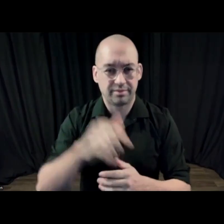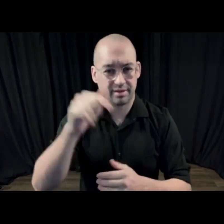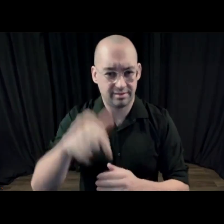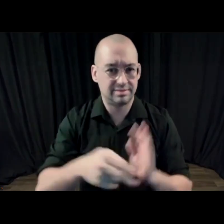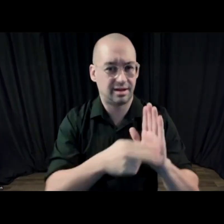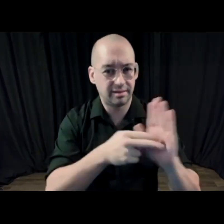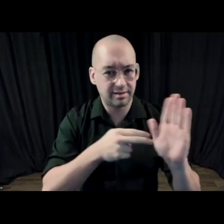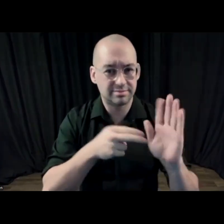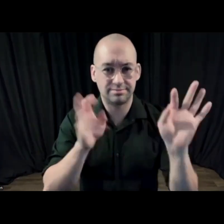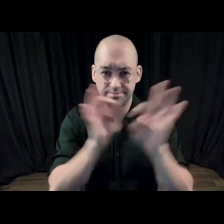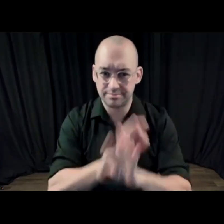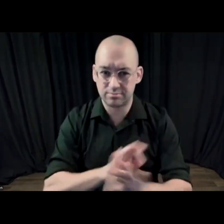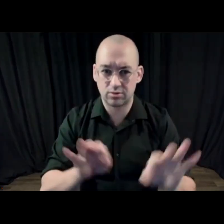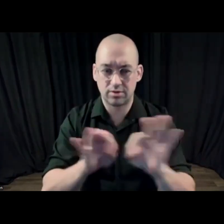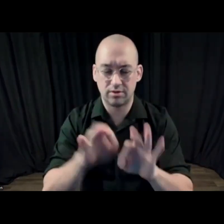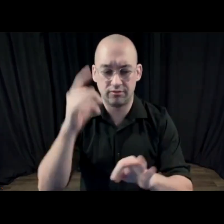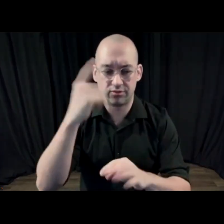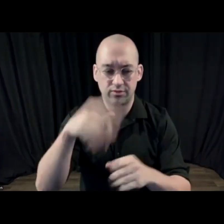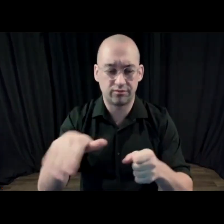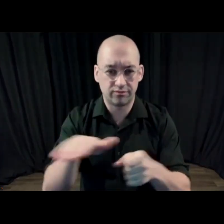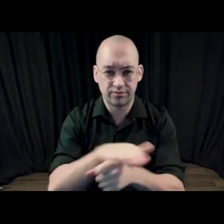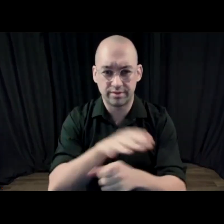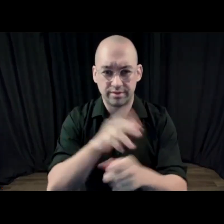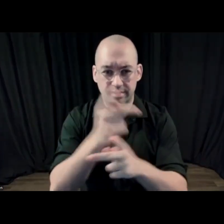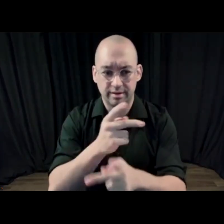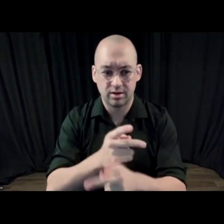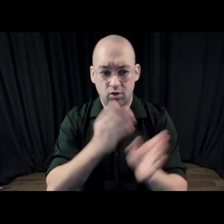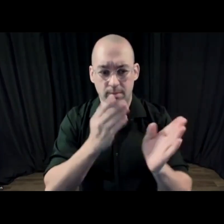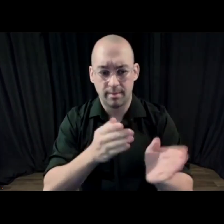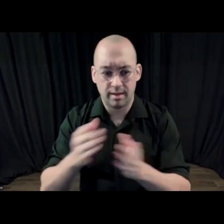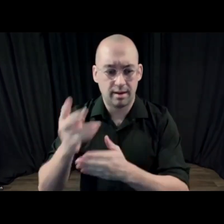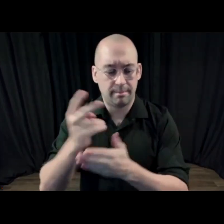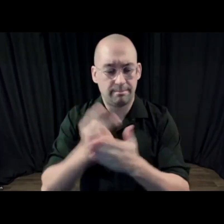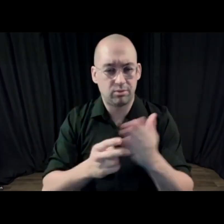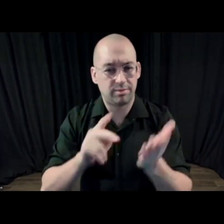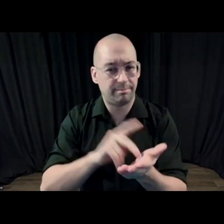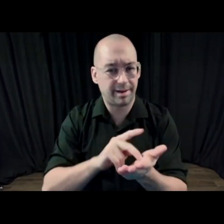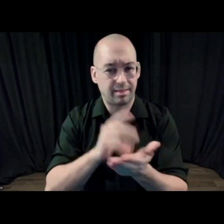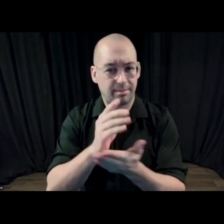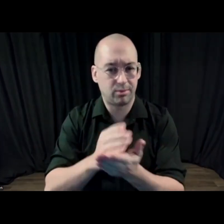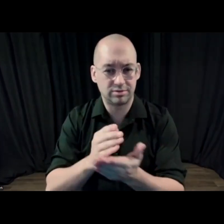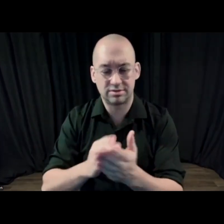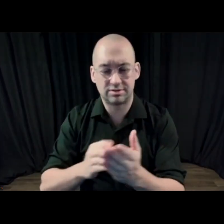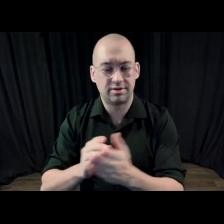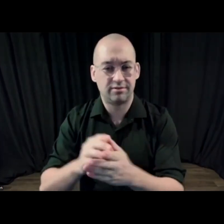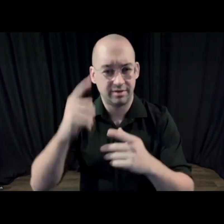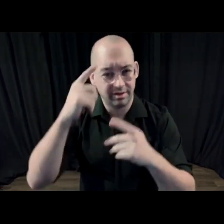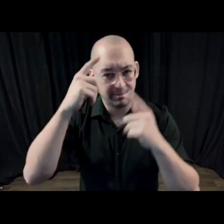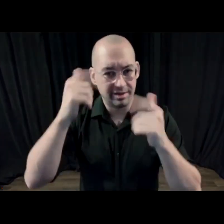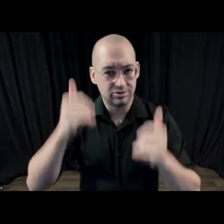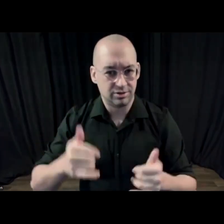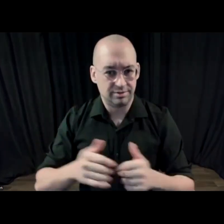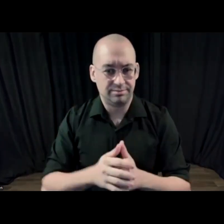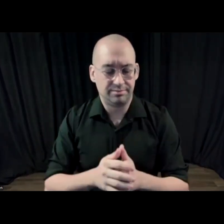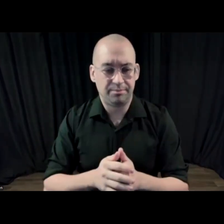for a comprehensive care plan that addresses both the medical aspects of dementia and the emotional and practical